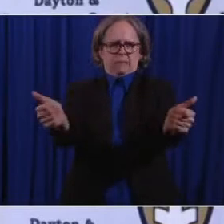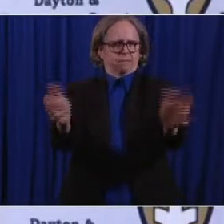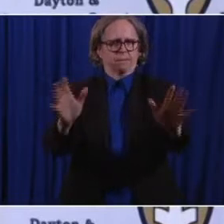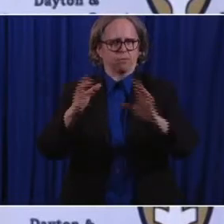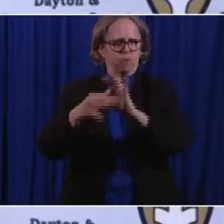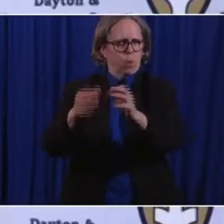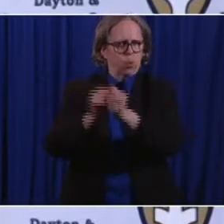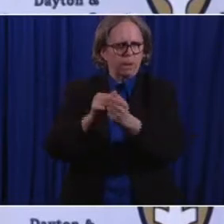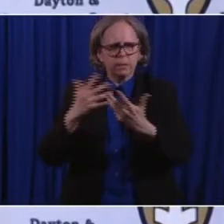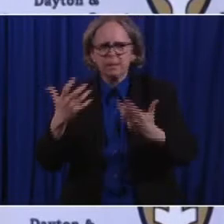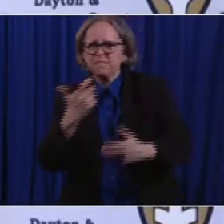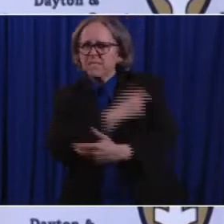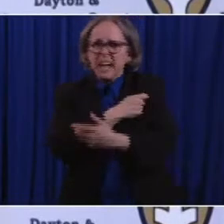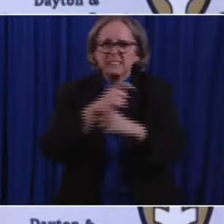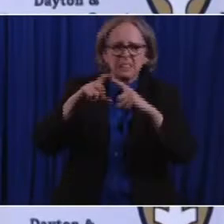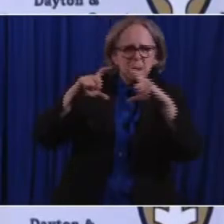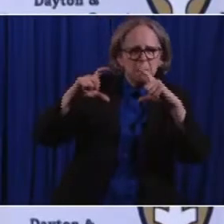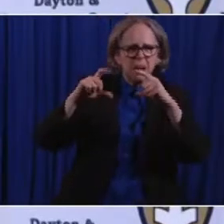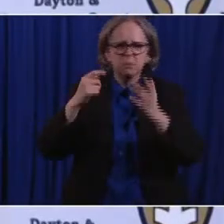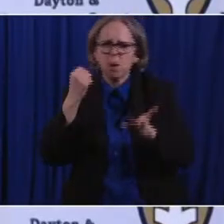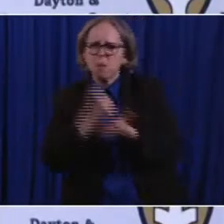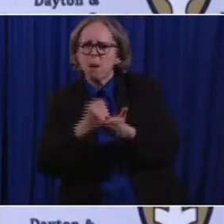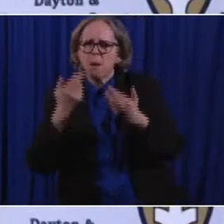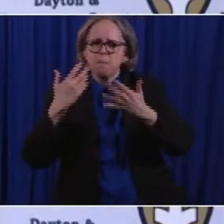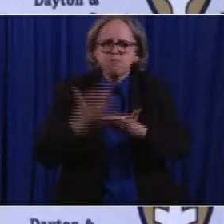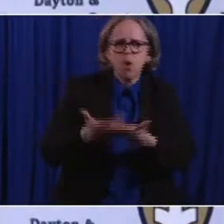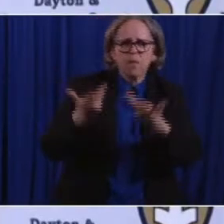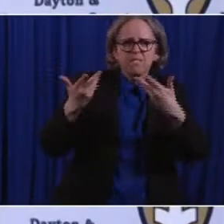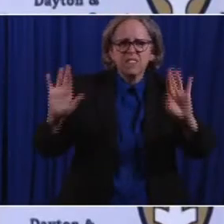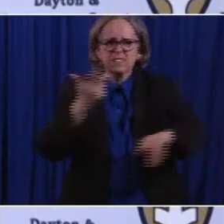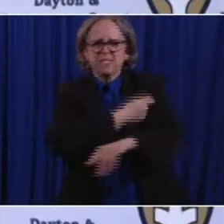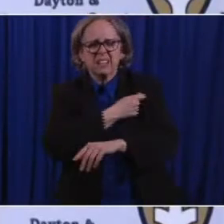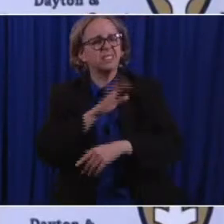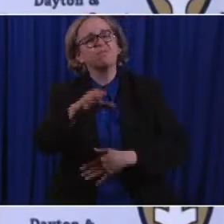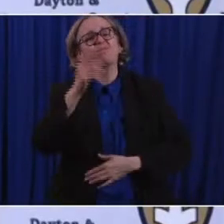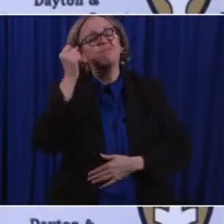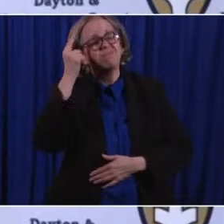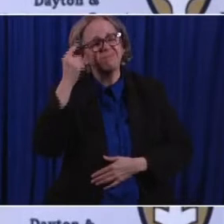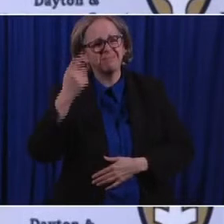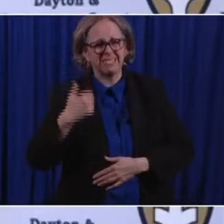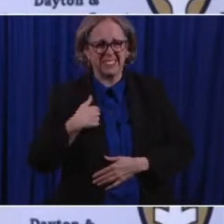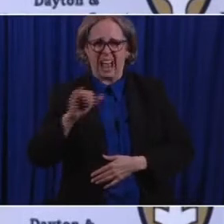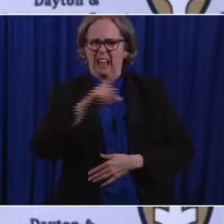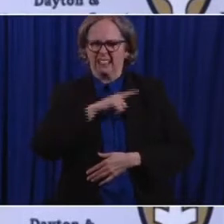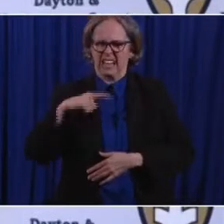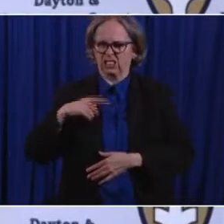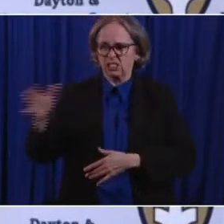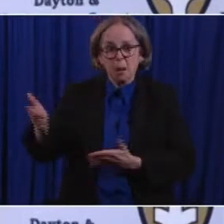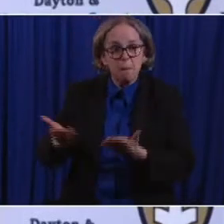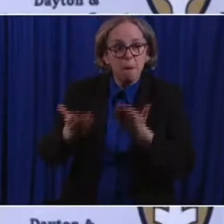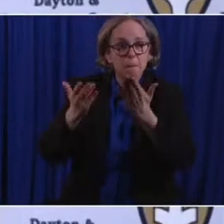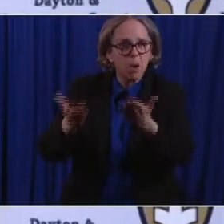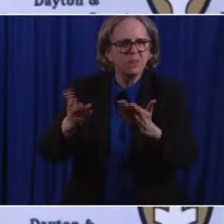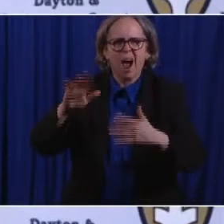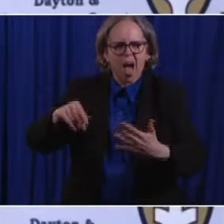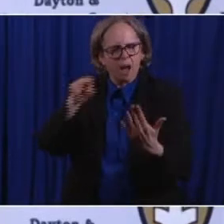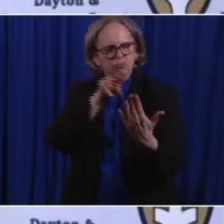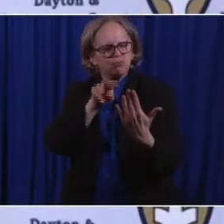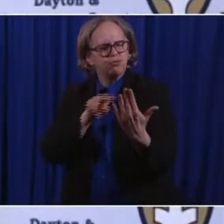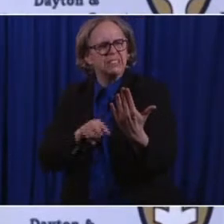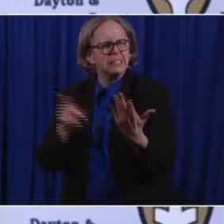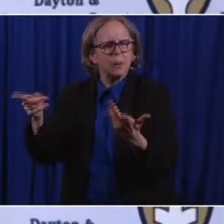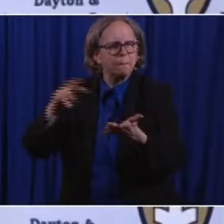But, and I've not really looked at the legislation, so I'm not aware of exactly what that legislation would